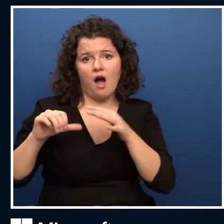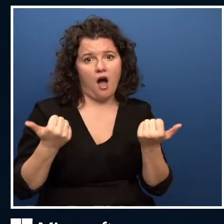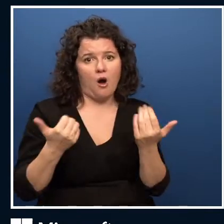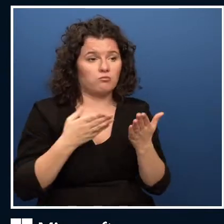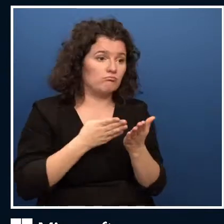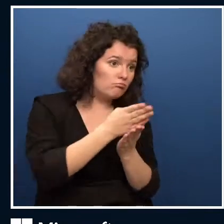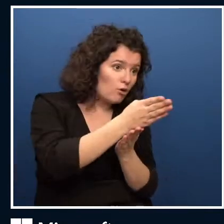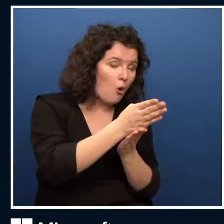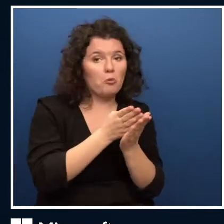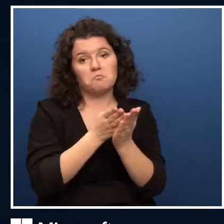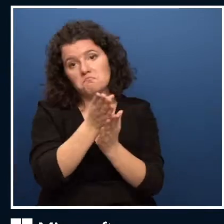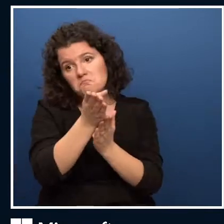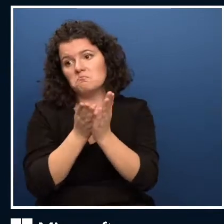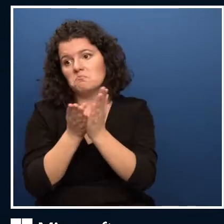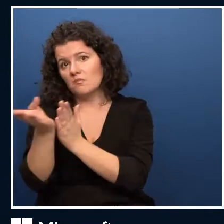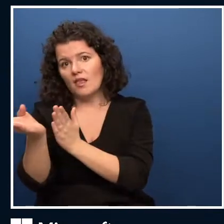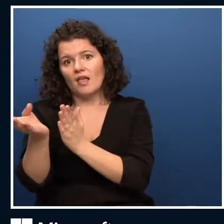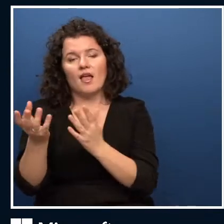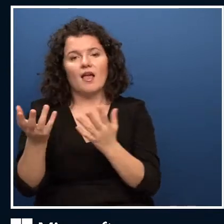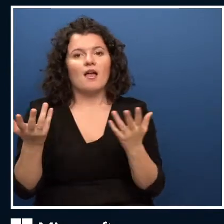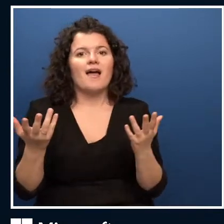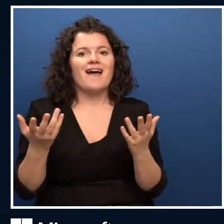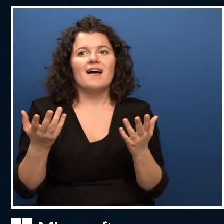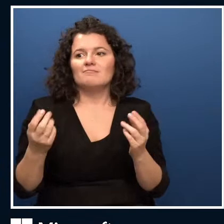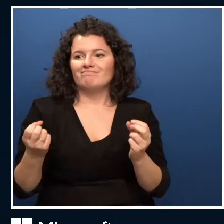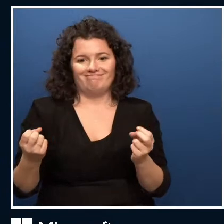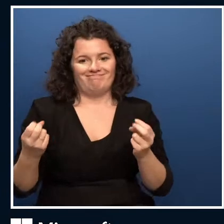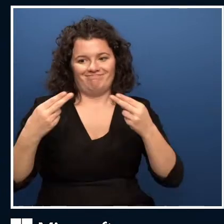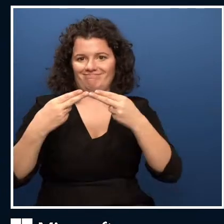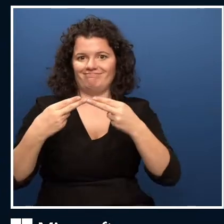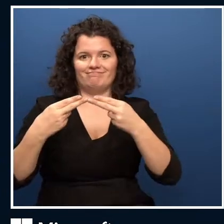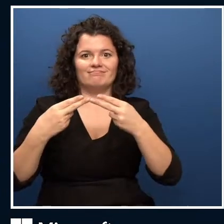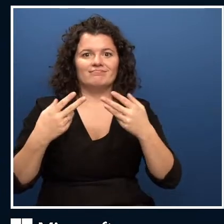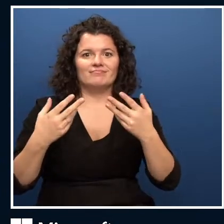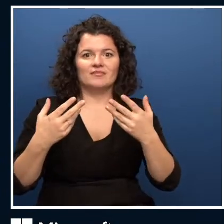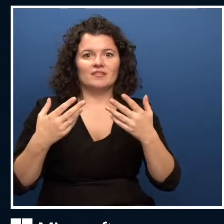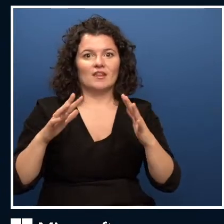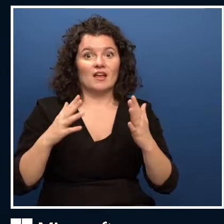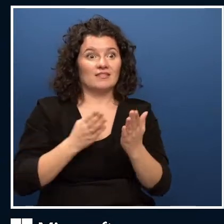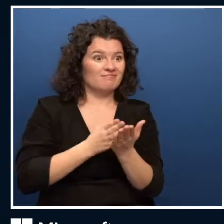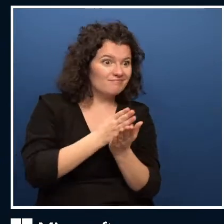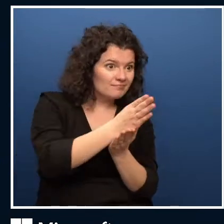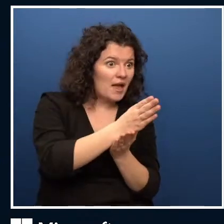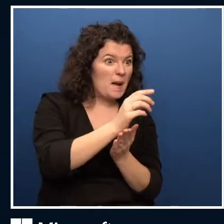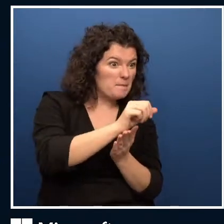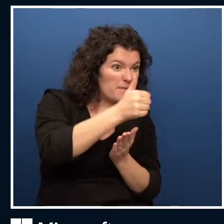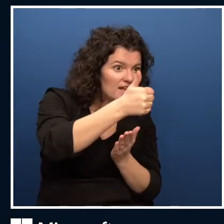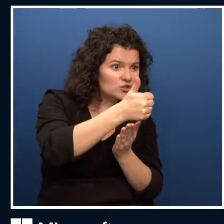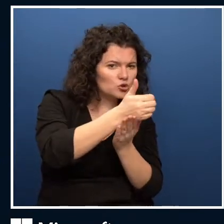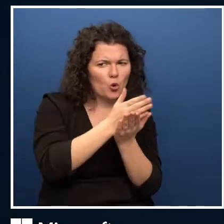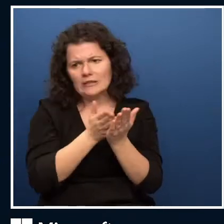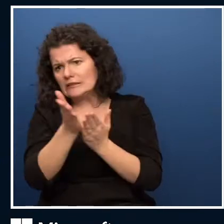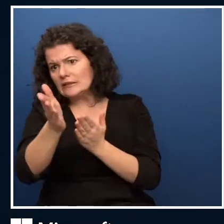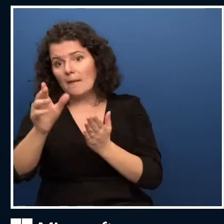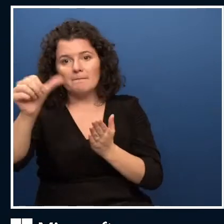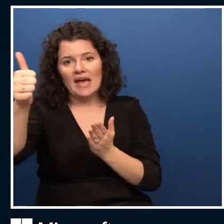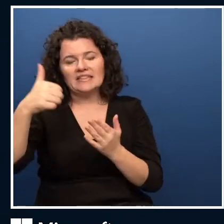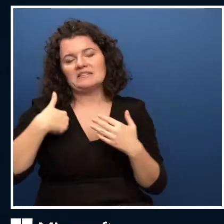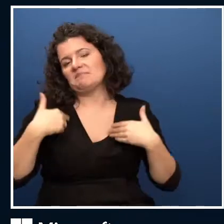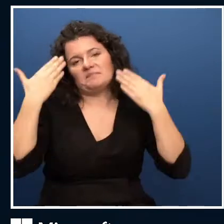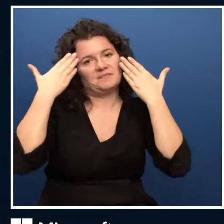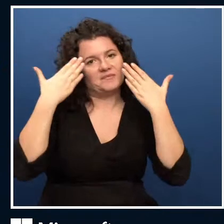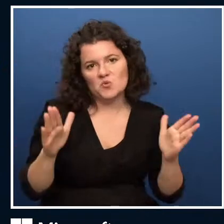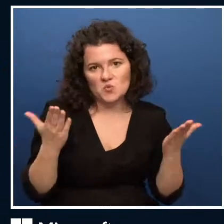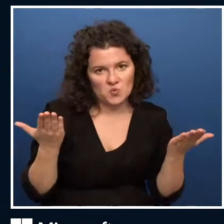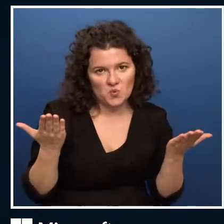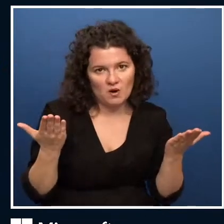I don't know which way finally will win the prize, but of course there are a lot